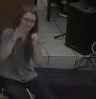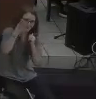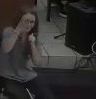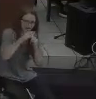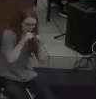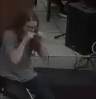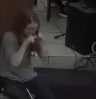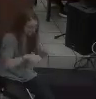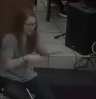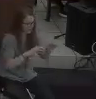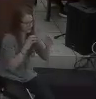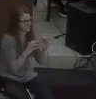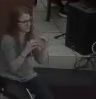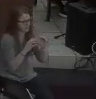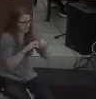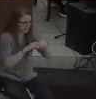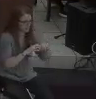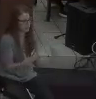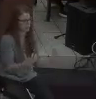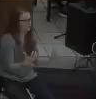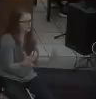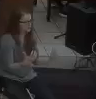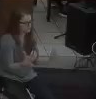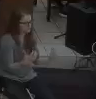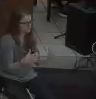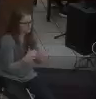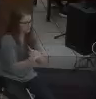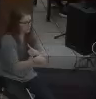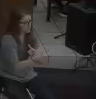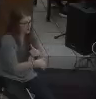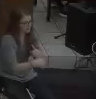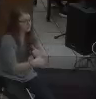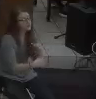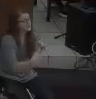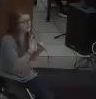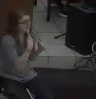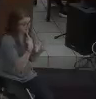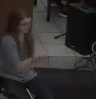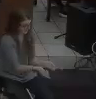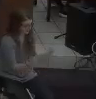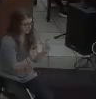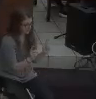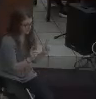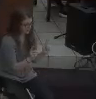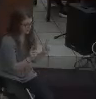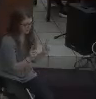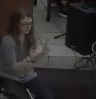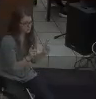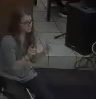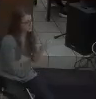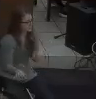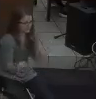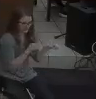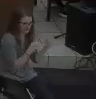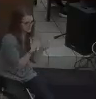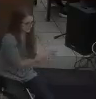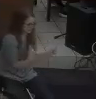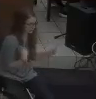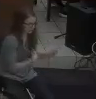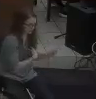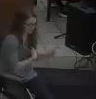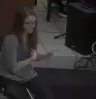blessed it, and he broke it, saying to them, as he says to us,